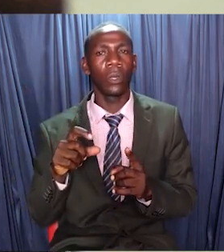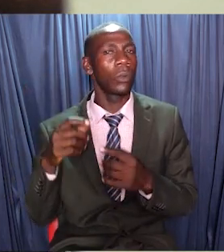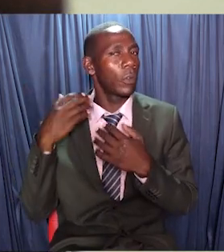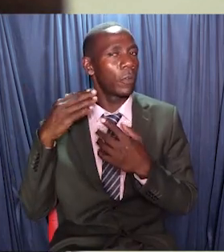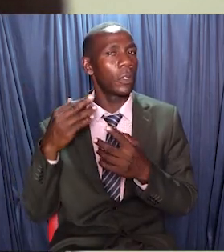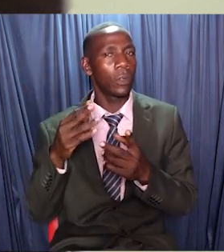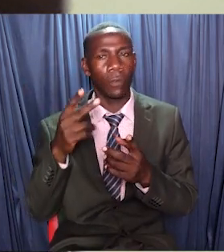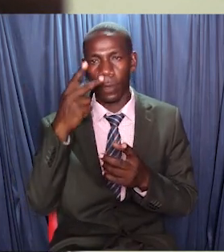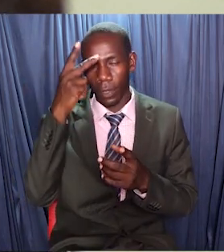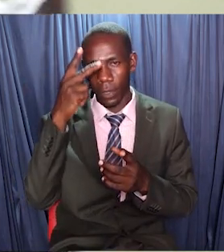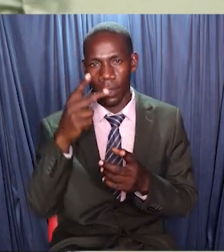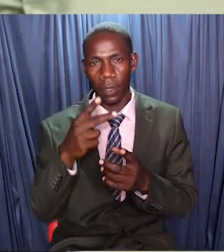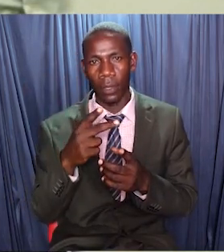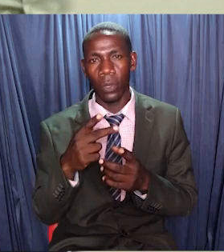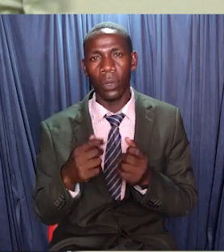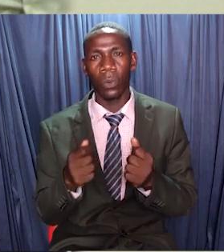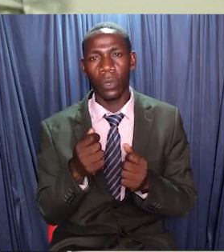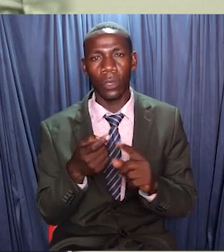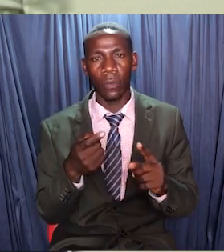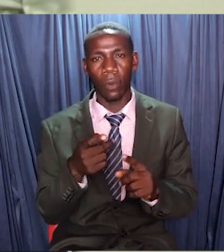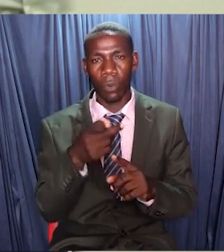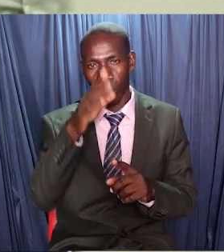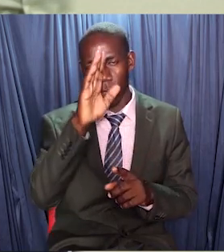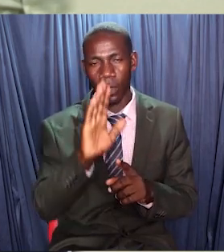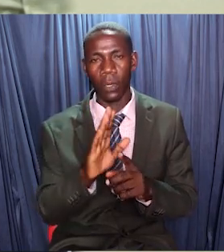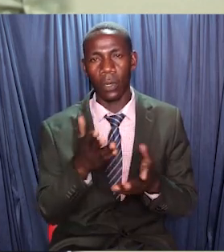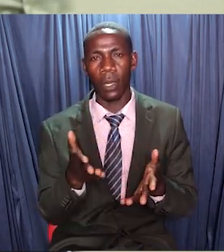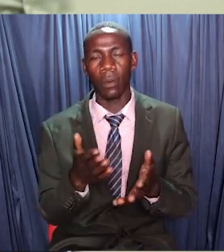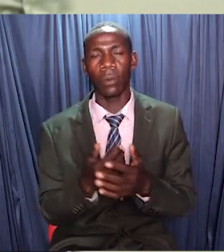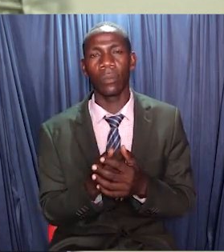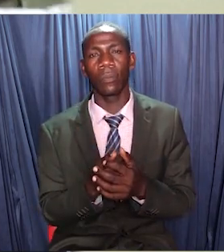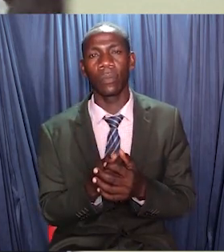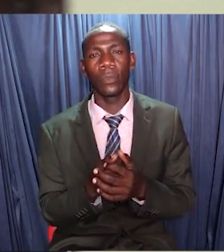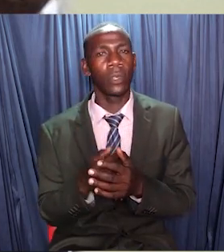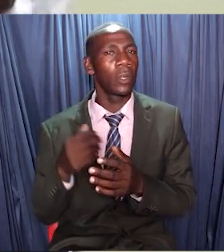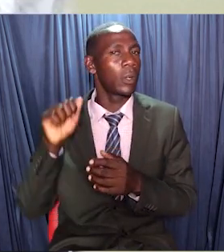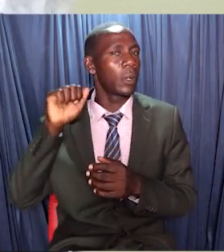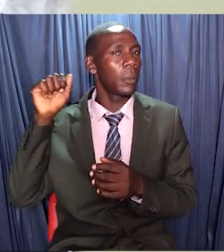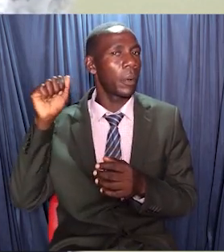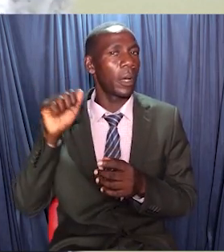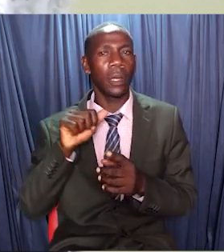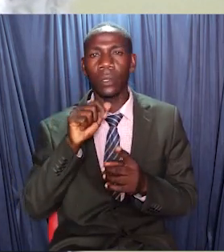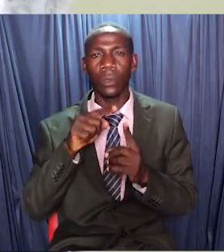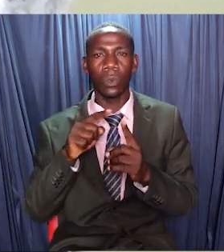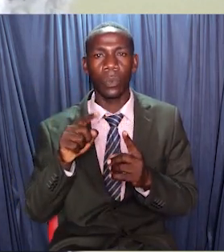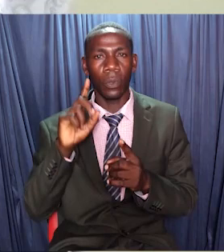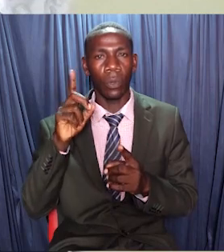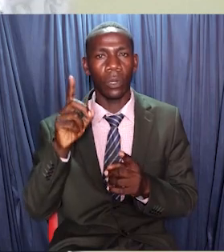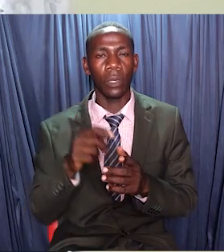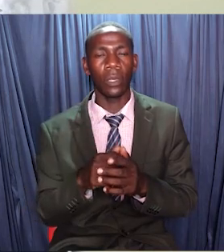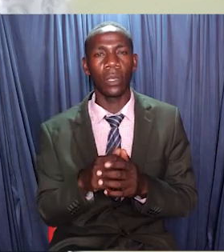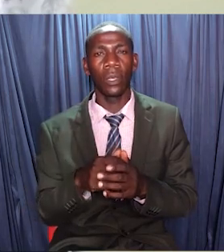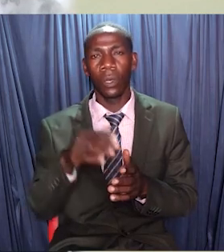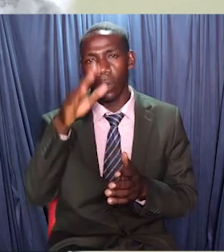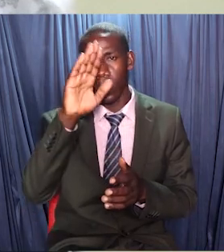haya mzazi. You are rejecting your parents. That come from God. Sasa, now, once you refuse to be reproved,